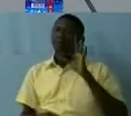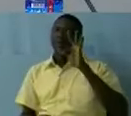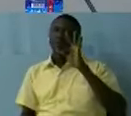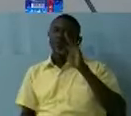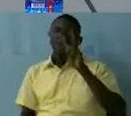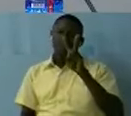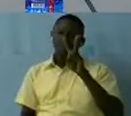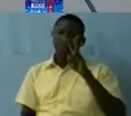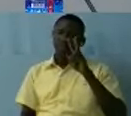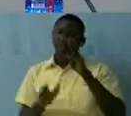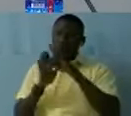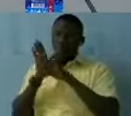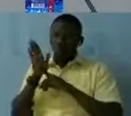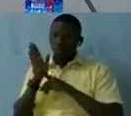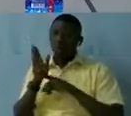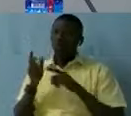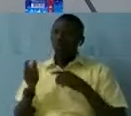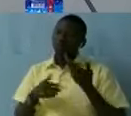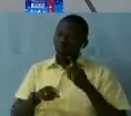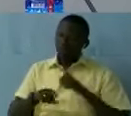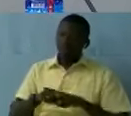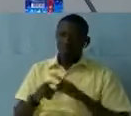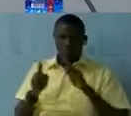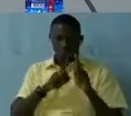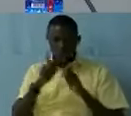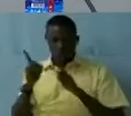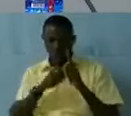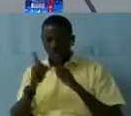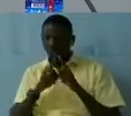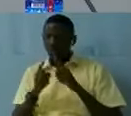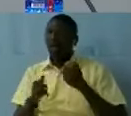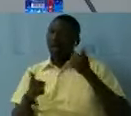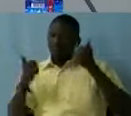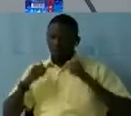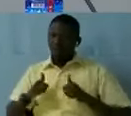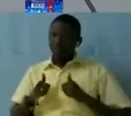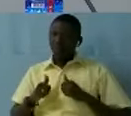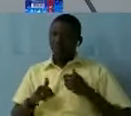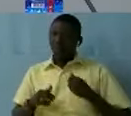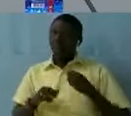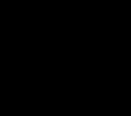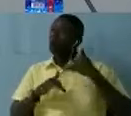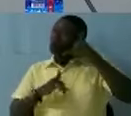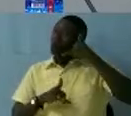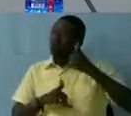And whilst the discussions were going on, usually we would open up the telephone line.